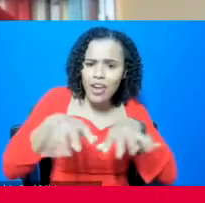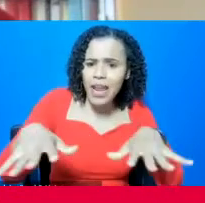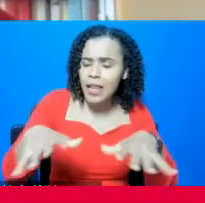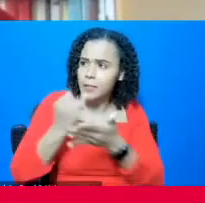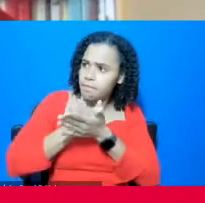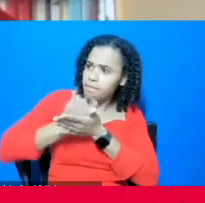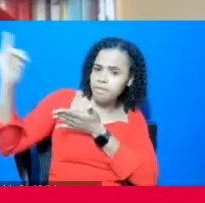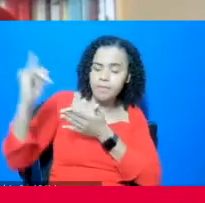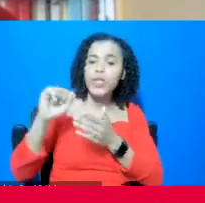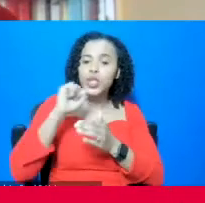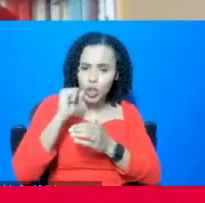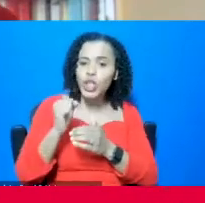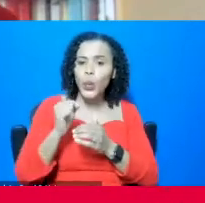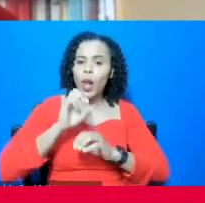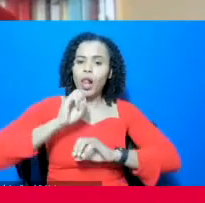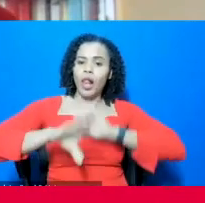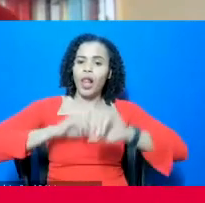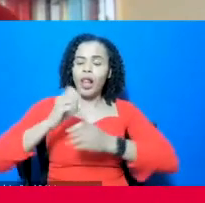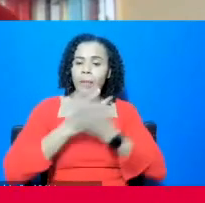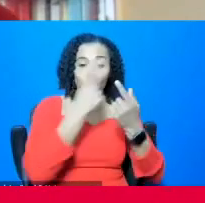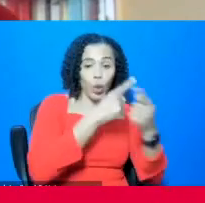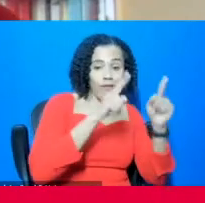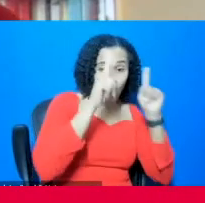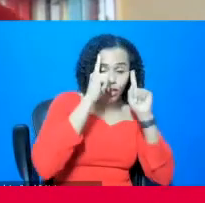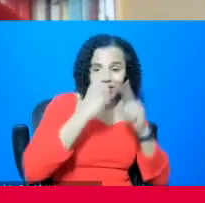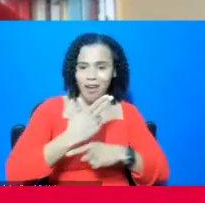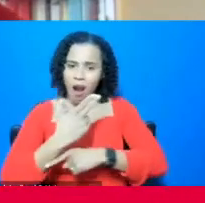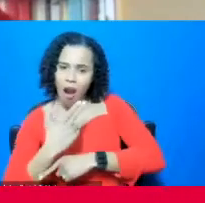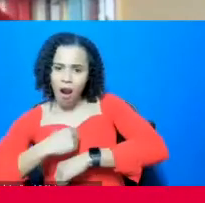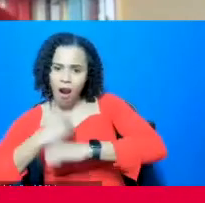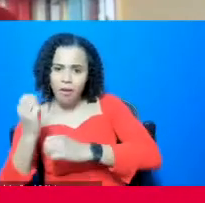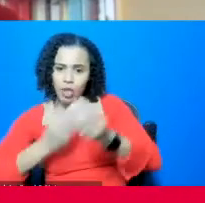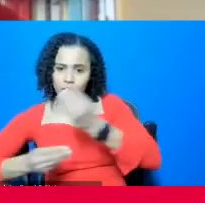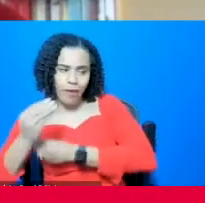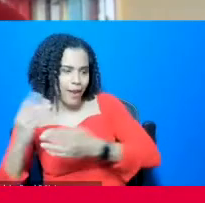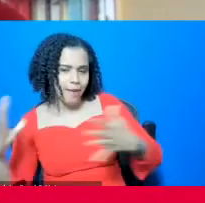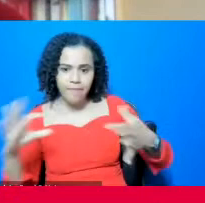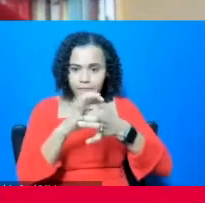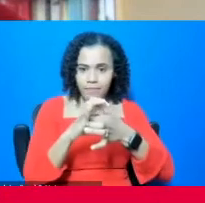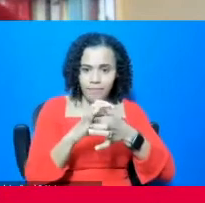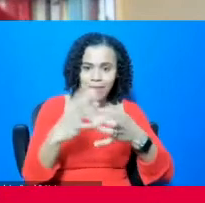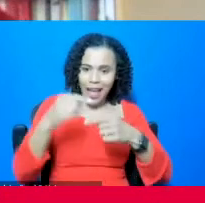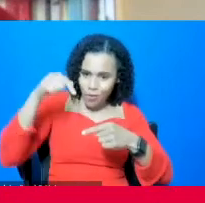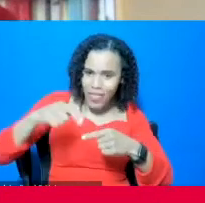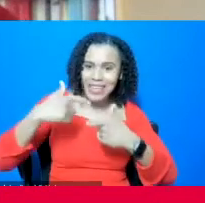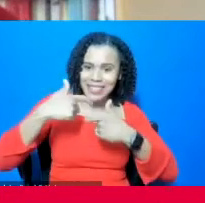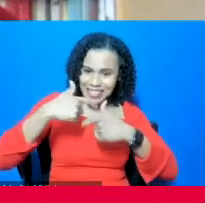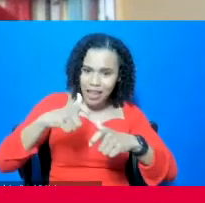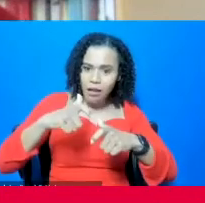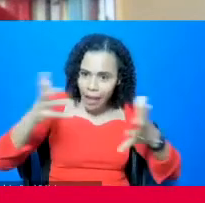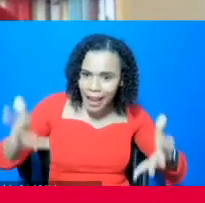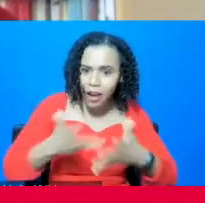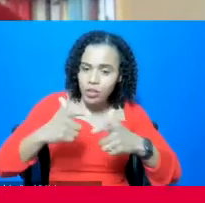arms trade and universities, and how universities and the arms trade bolster imperialism and the military